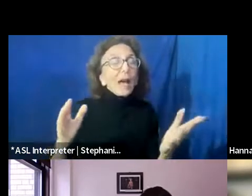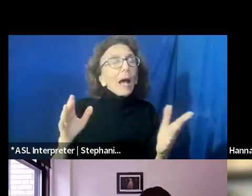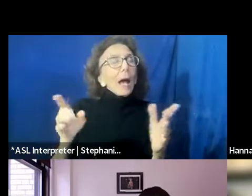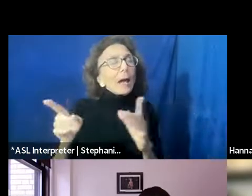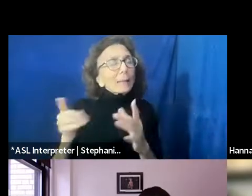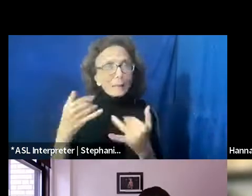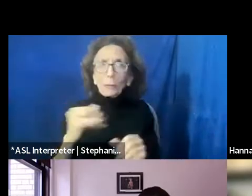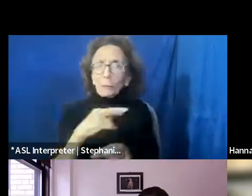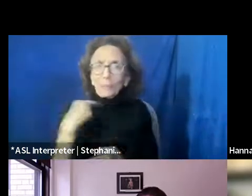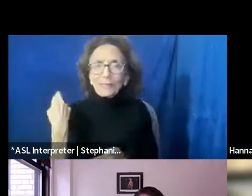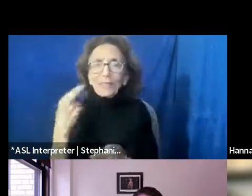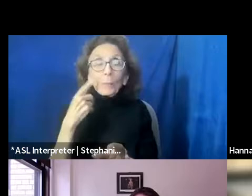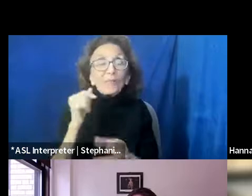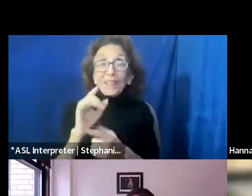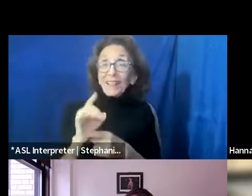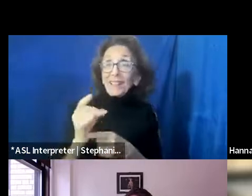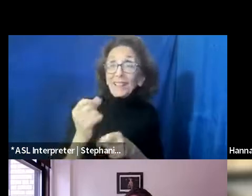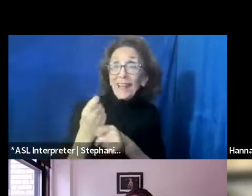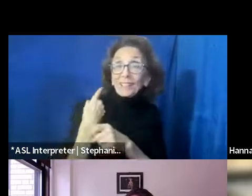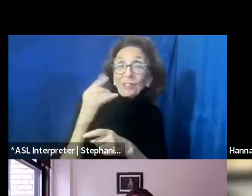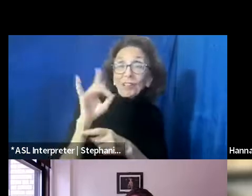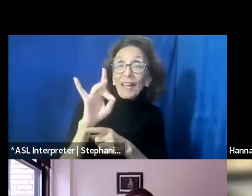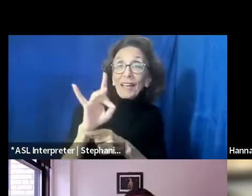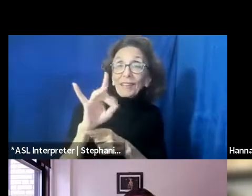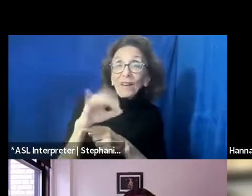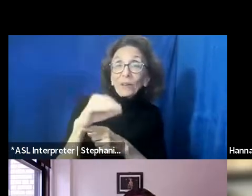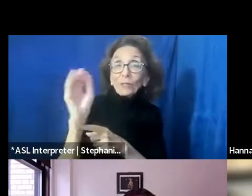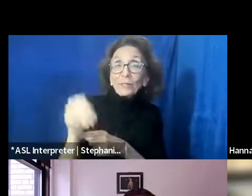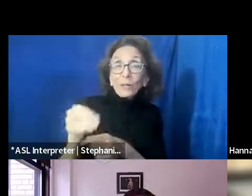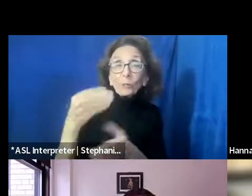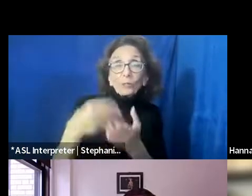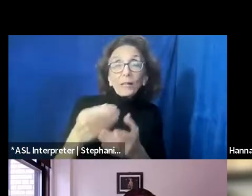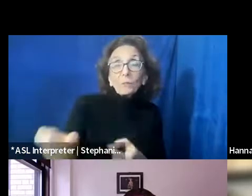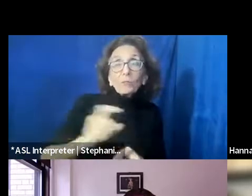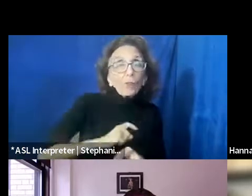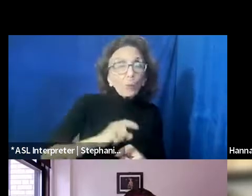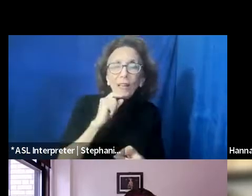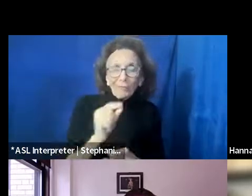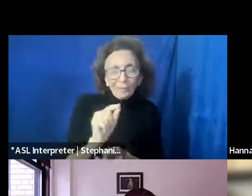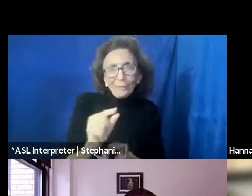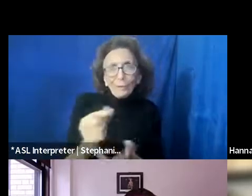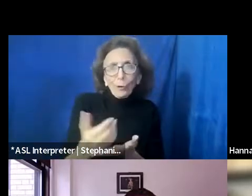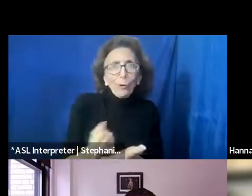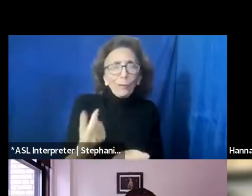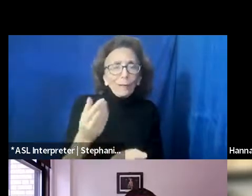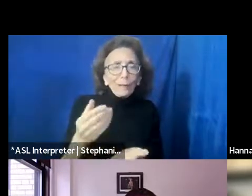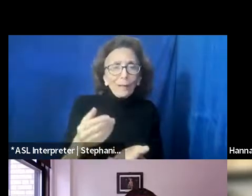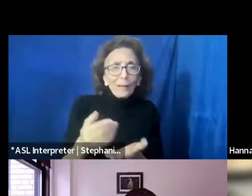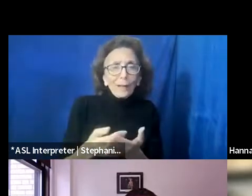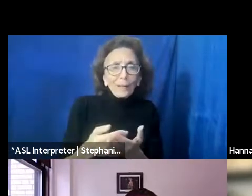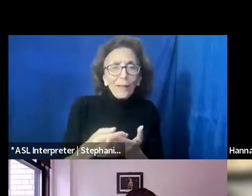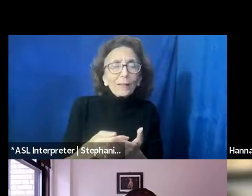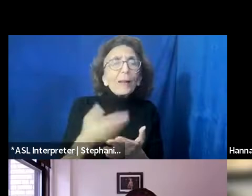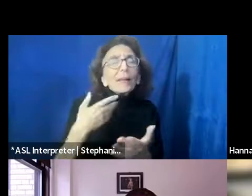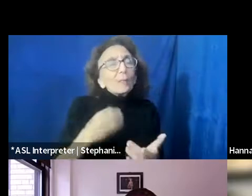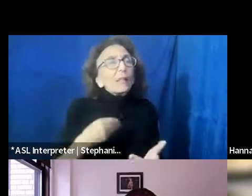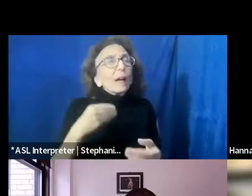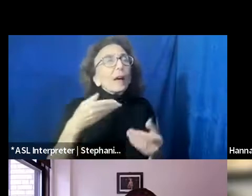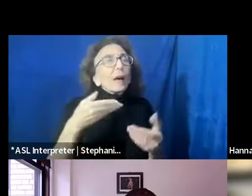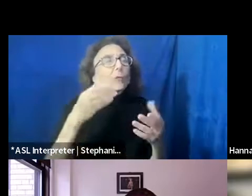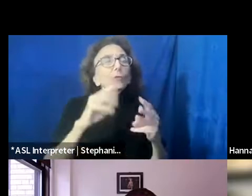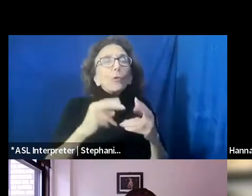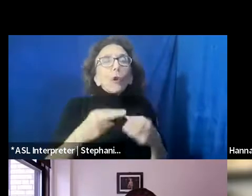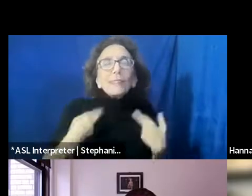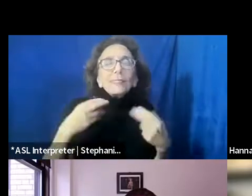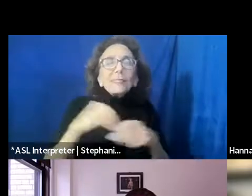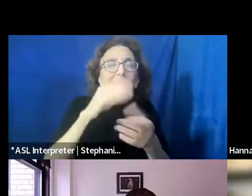like 85% of our income was contributed income. We had very little earned income. We do like school residencies and workshops, and that